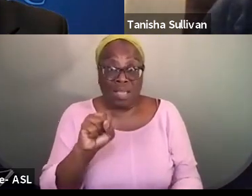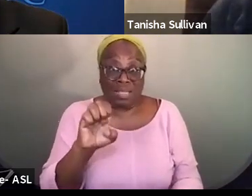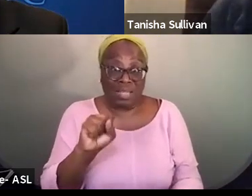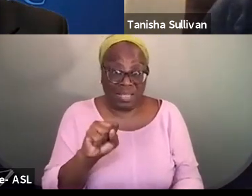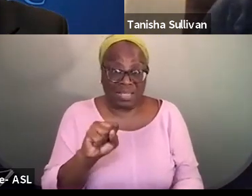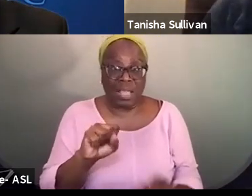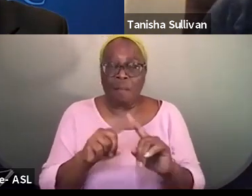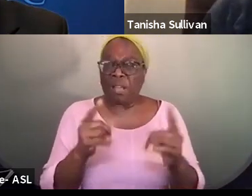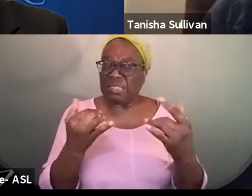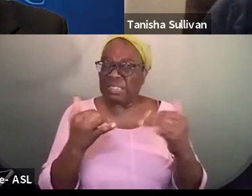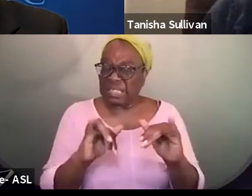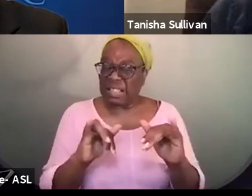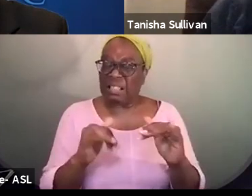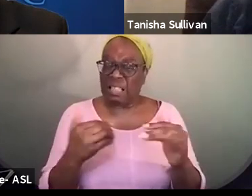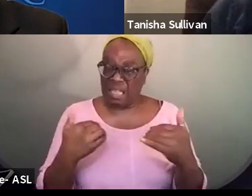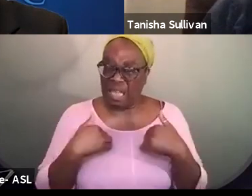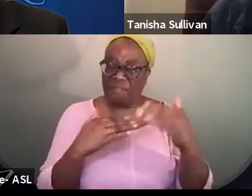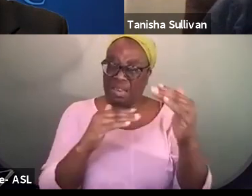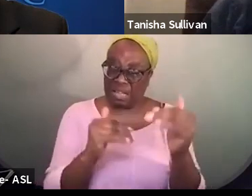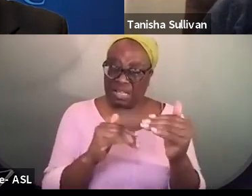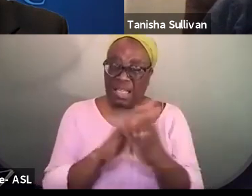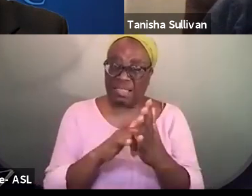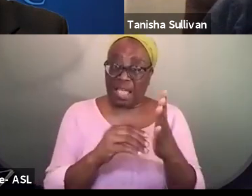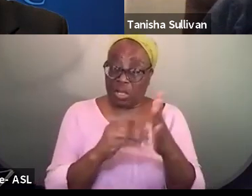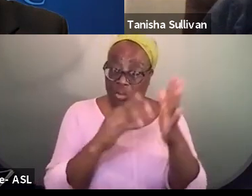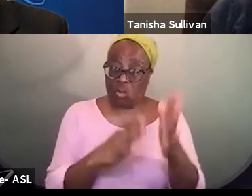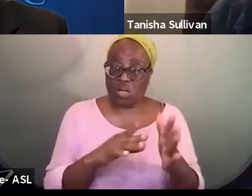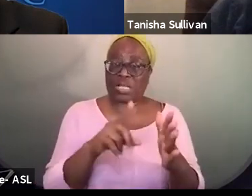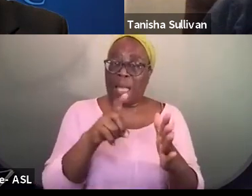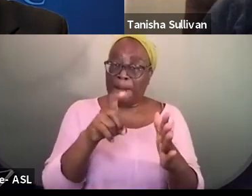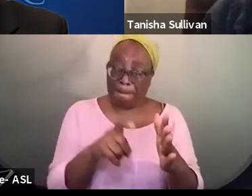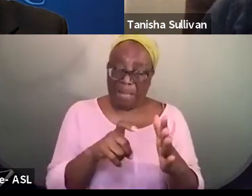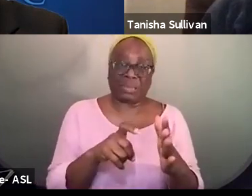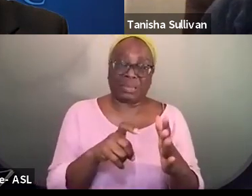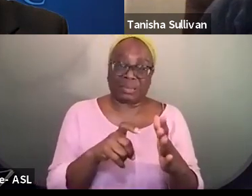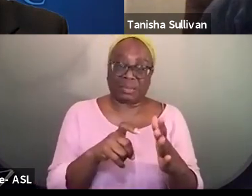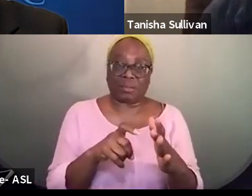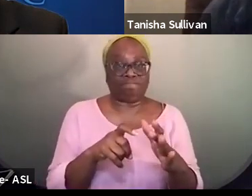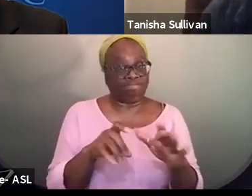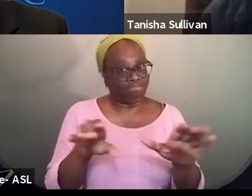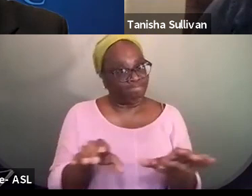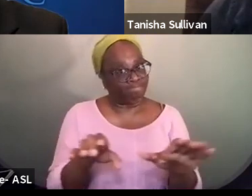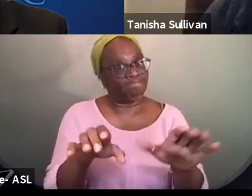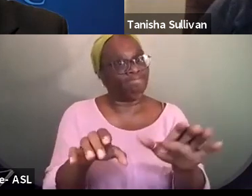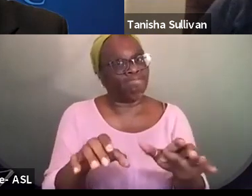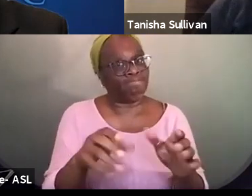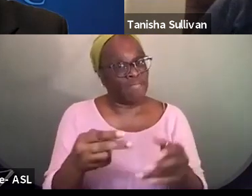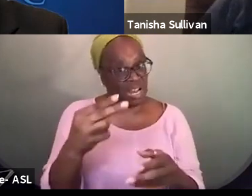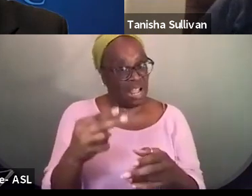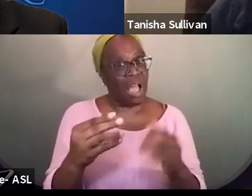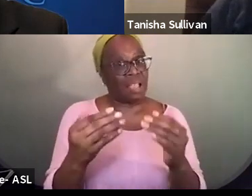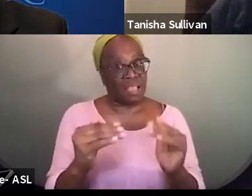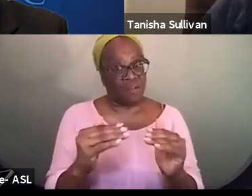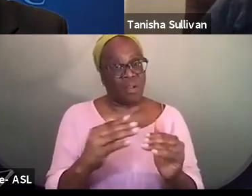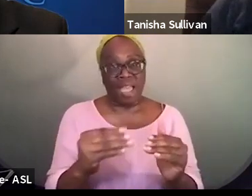is an expectation. Students must perform at an accelerated academic level, and they must carry a